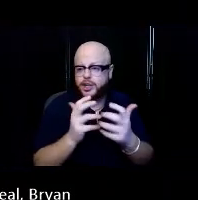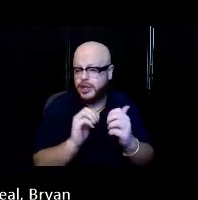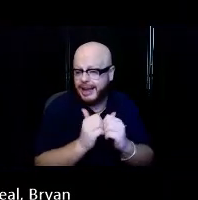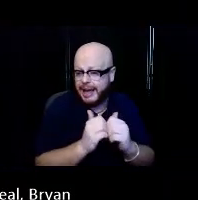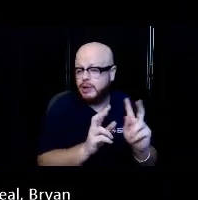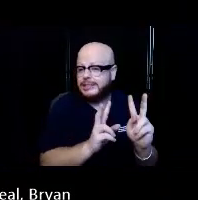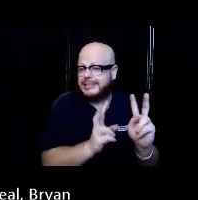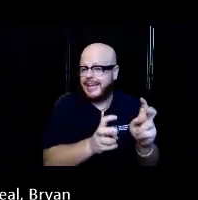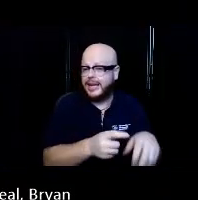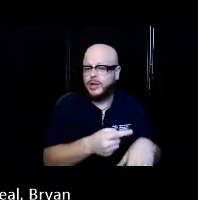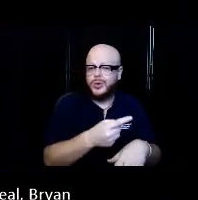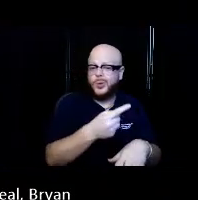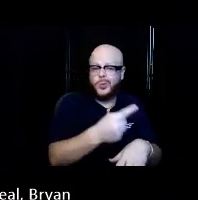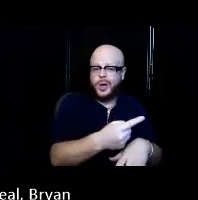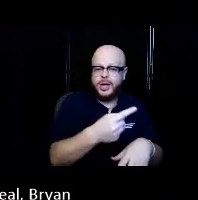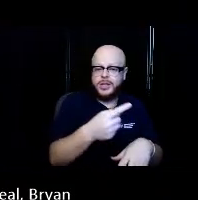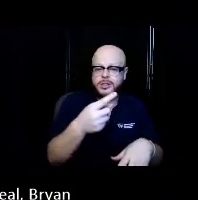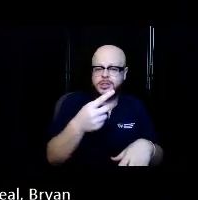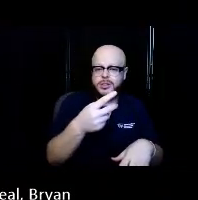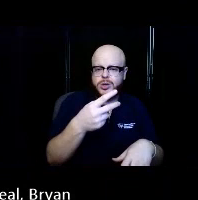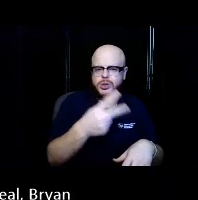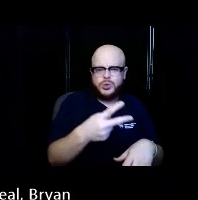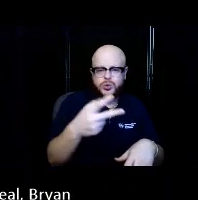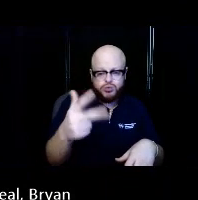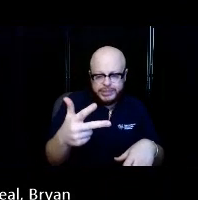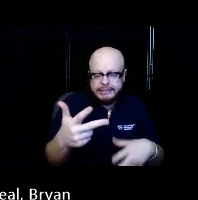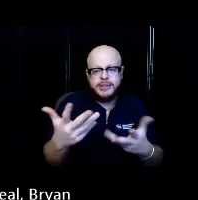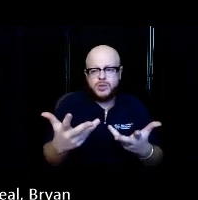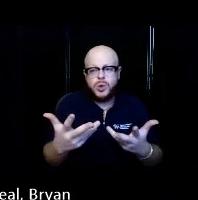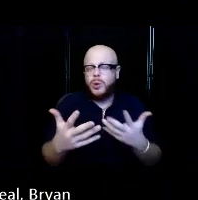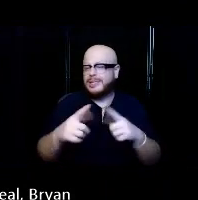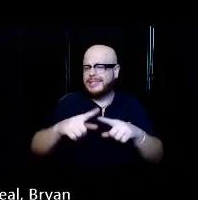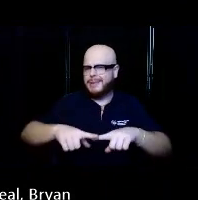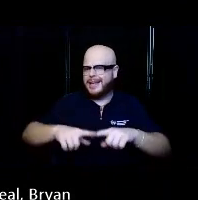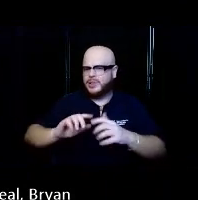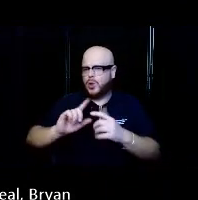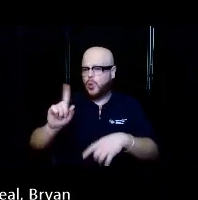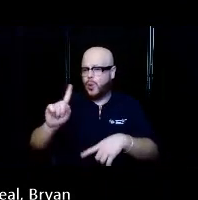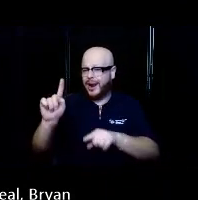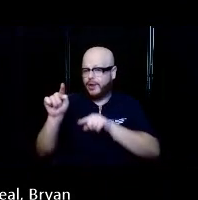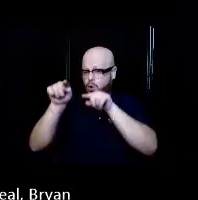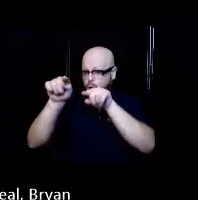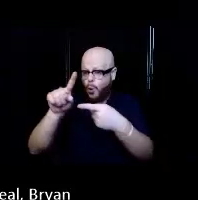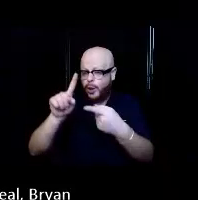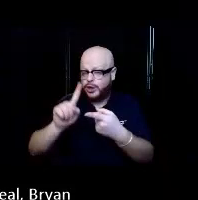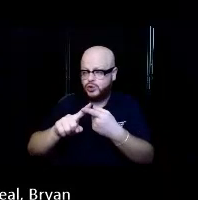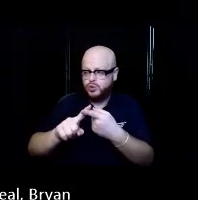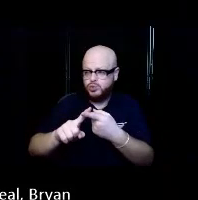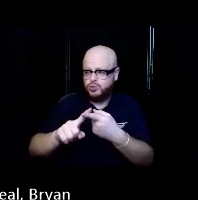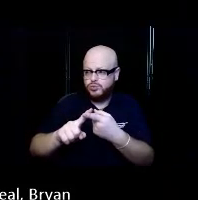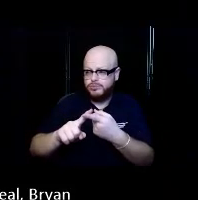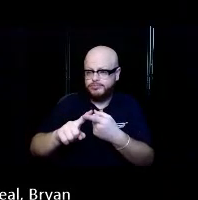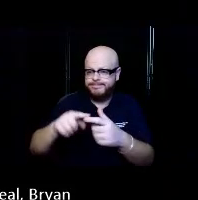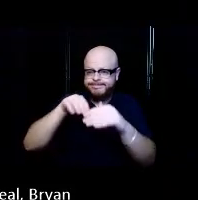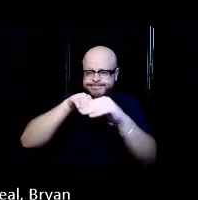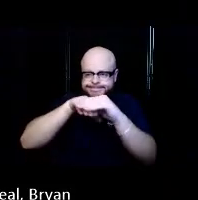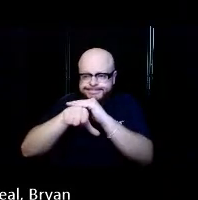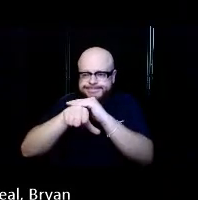to places where we go and visit in the community to talk about a barrier that they are experiencing and then